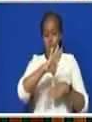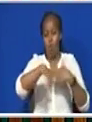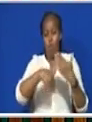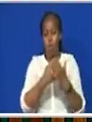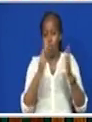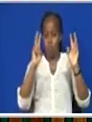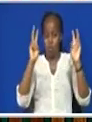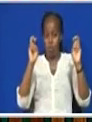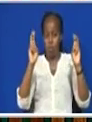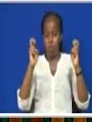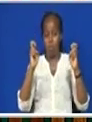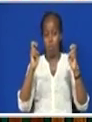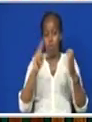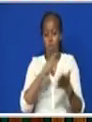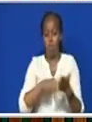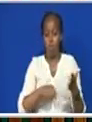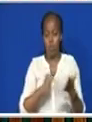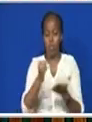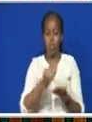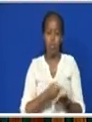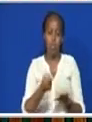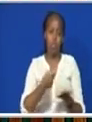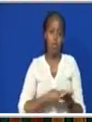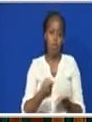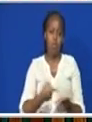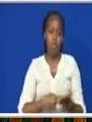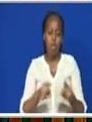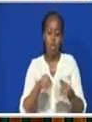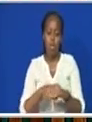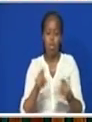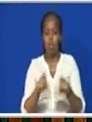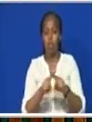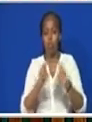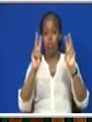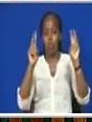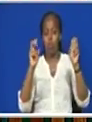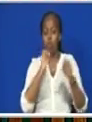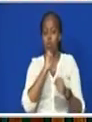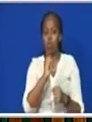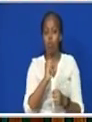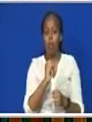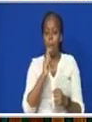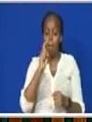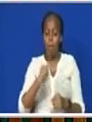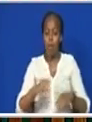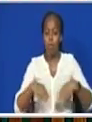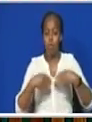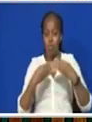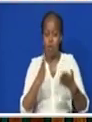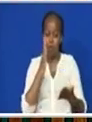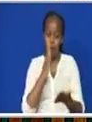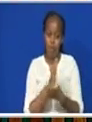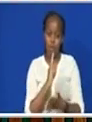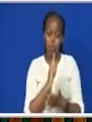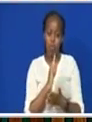is what is discussed in a topic. So you have to give the factual